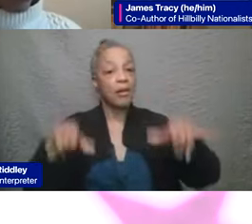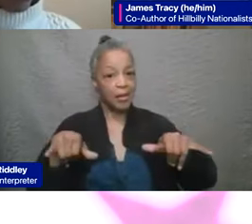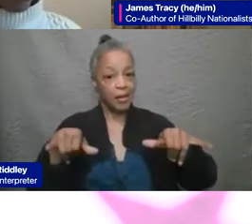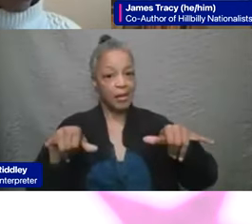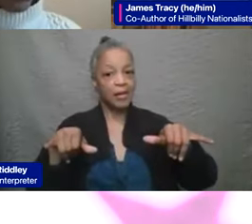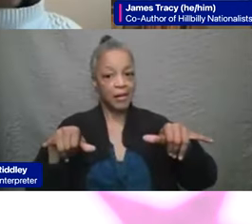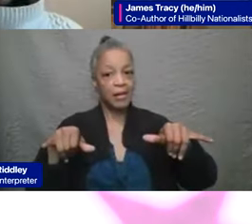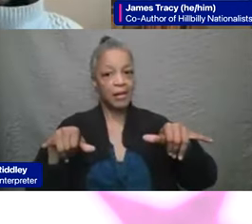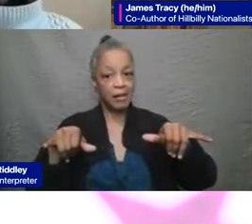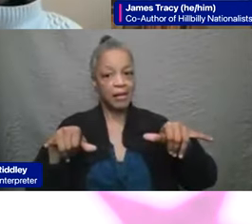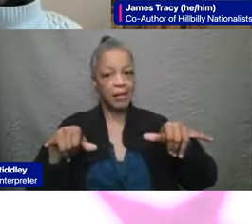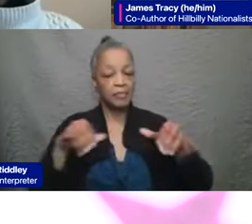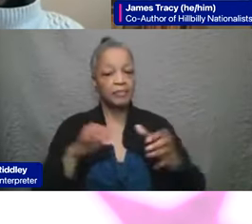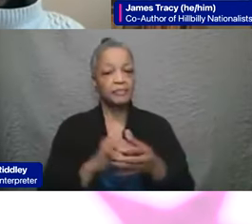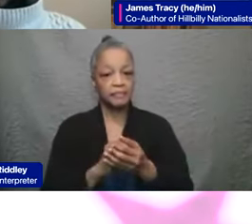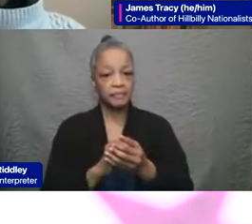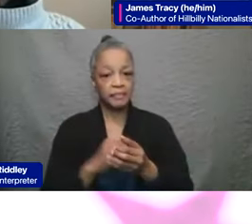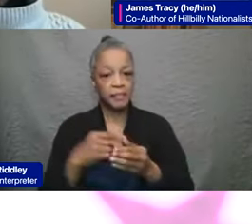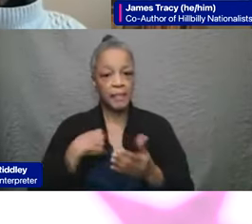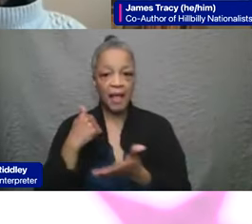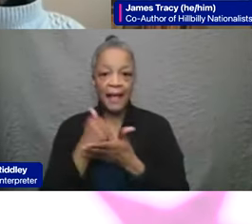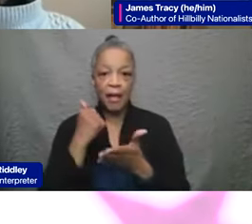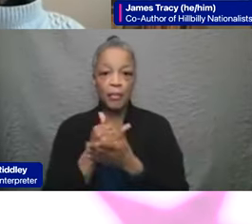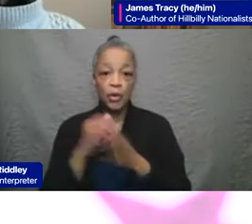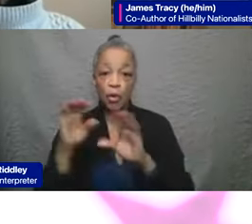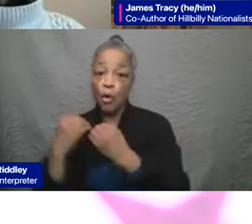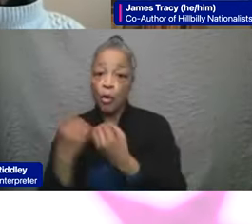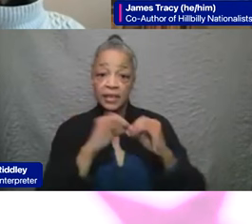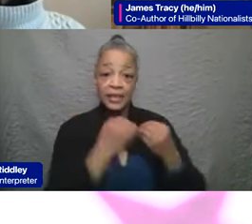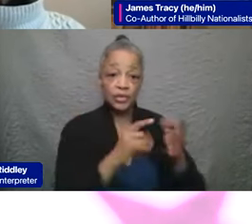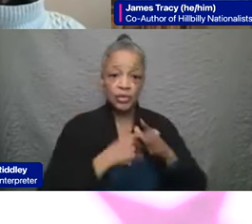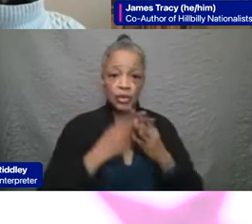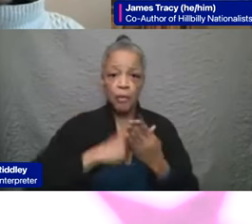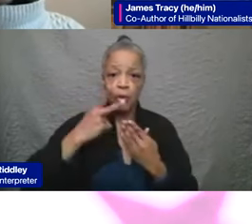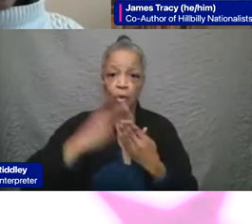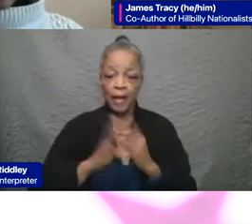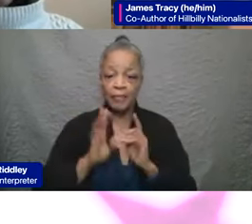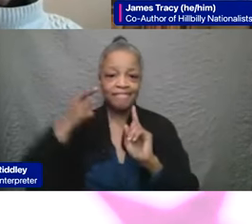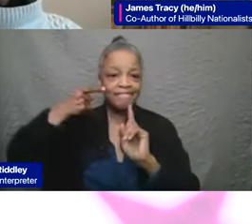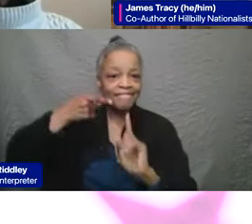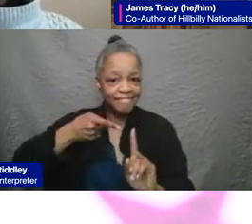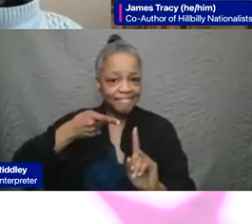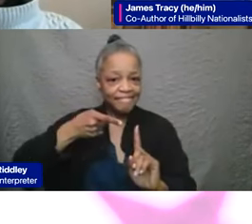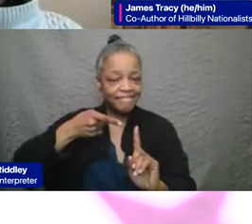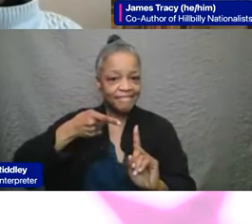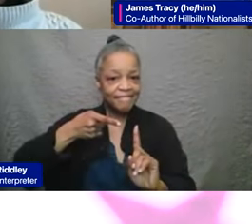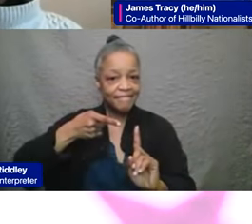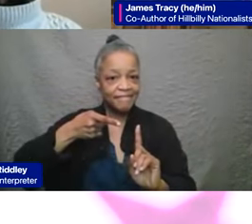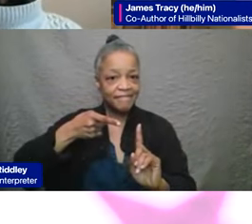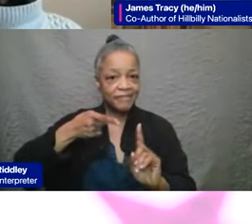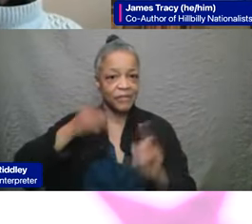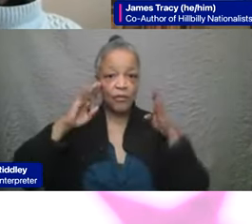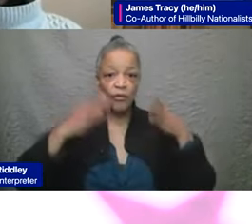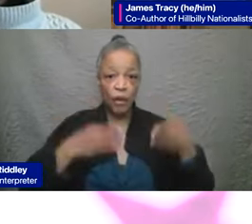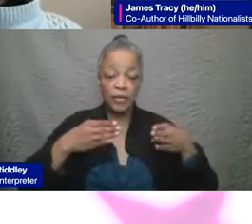And so I helped organizations to start programs that were specifically for people